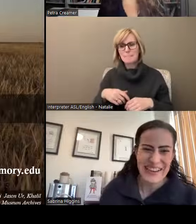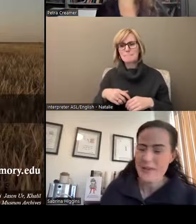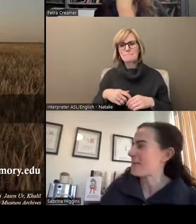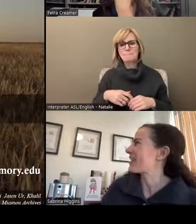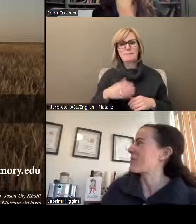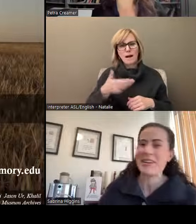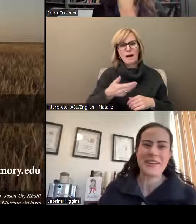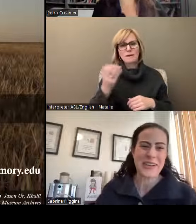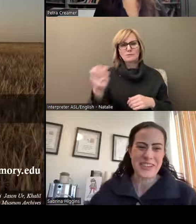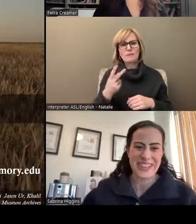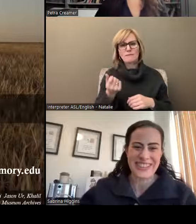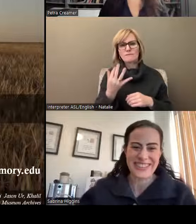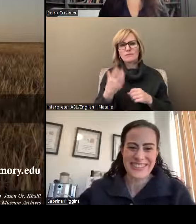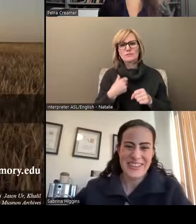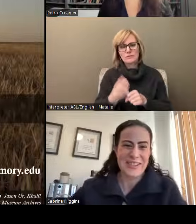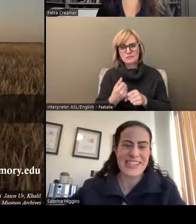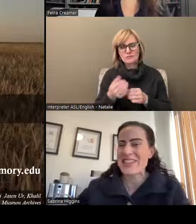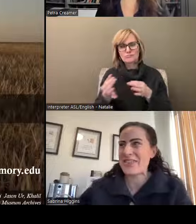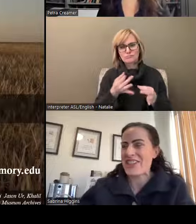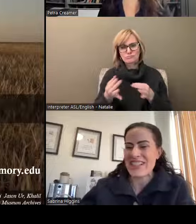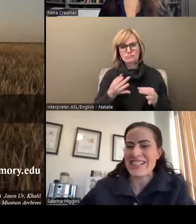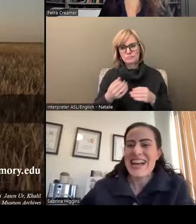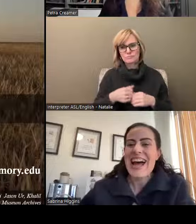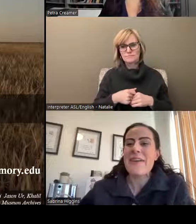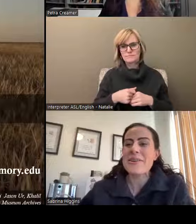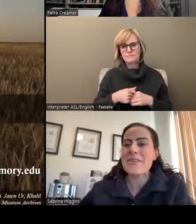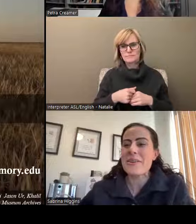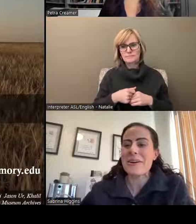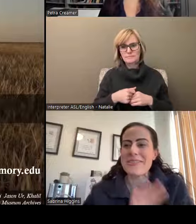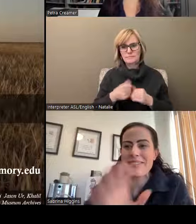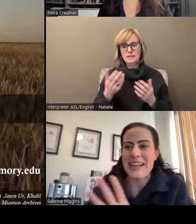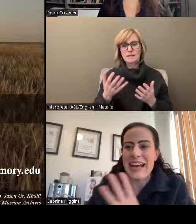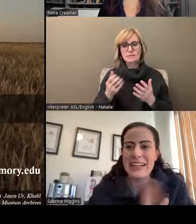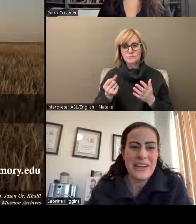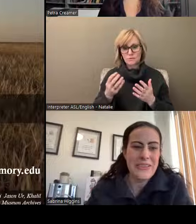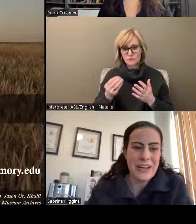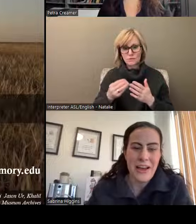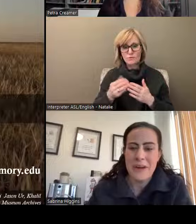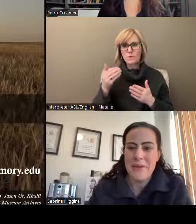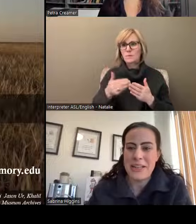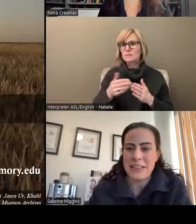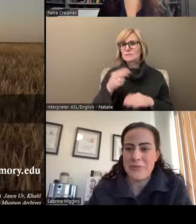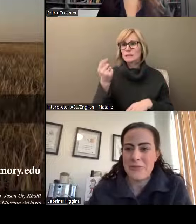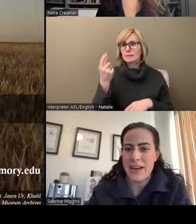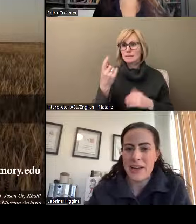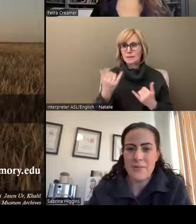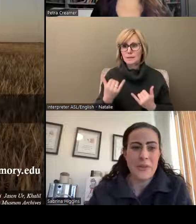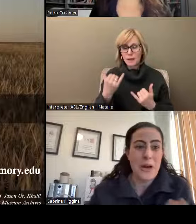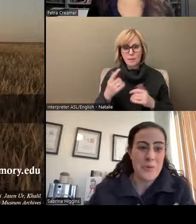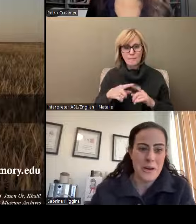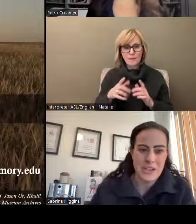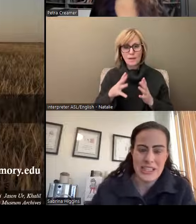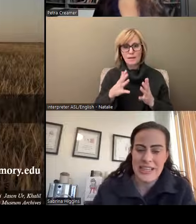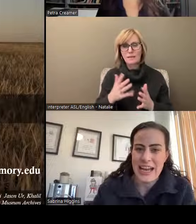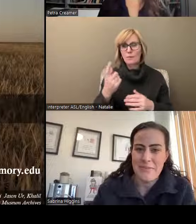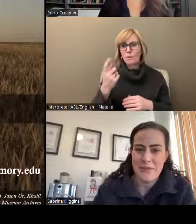in a couple of years, Petra. We revisit this question. So we're nearing 11 o'clock, but I want to leave yes. with one